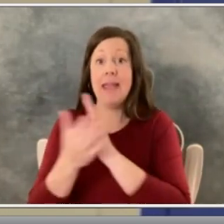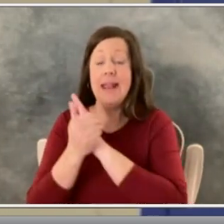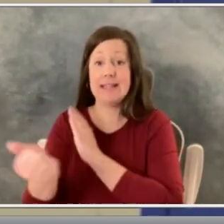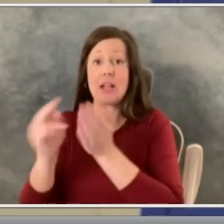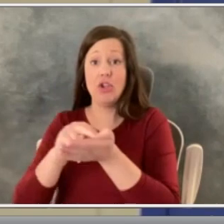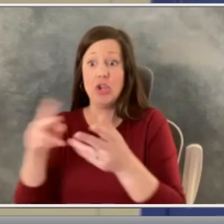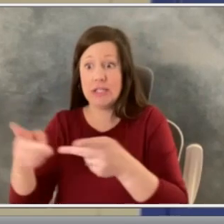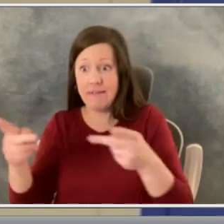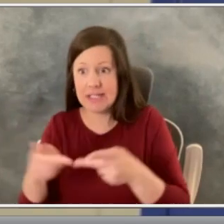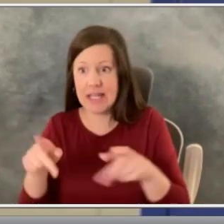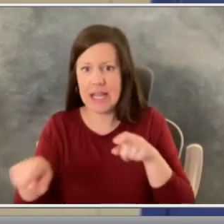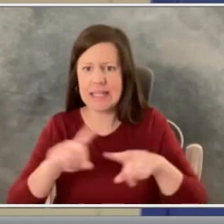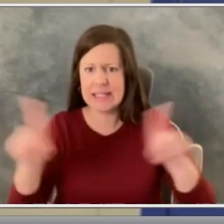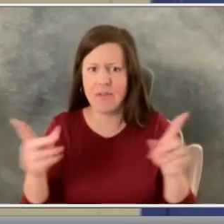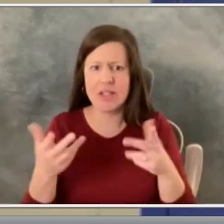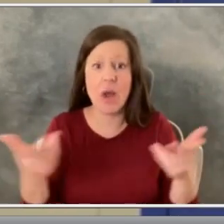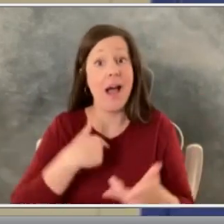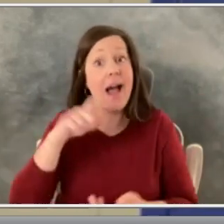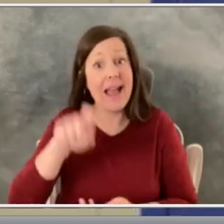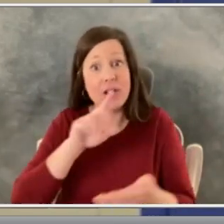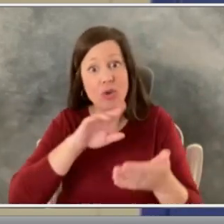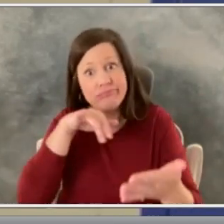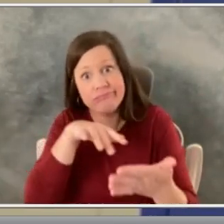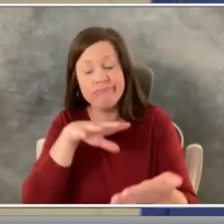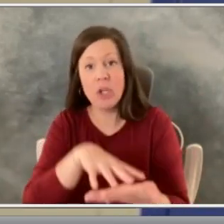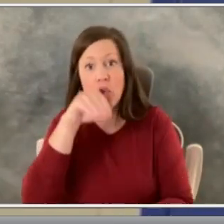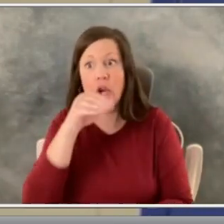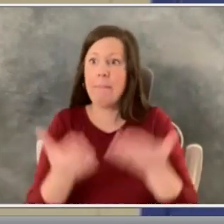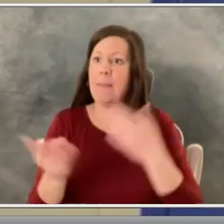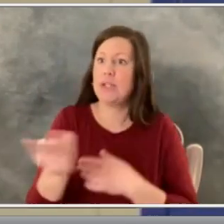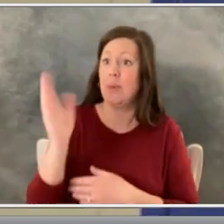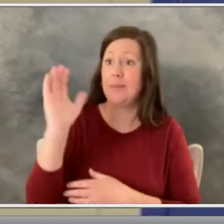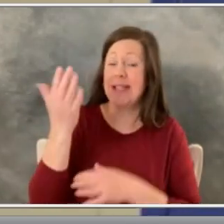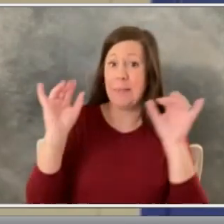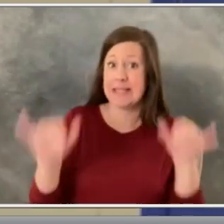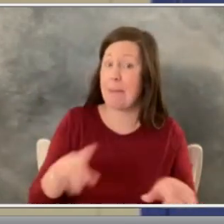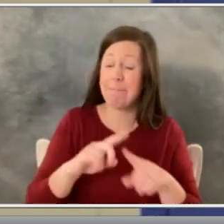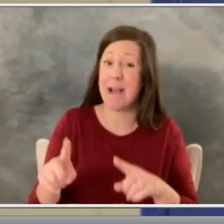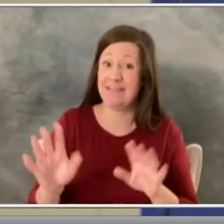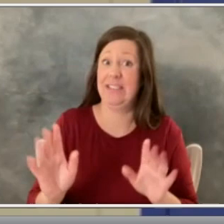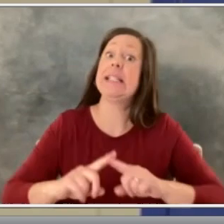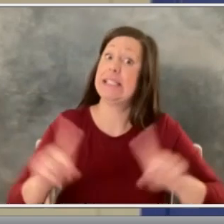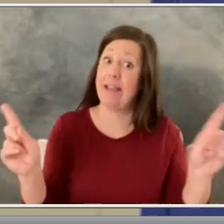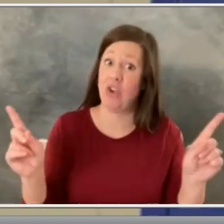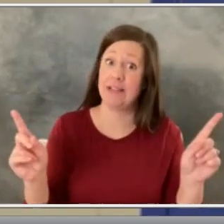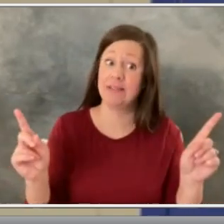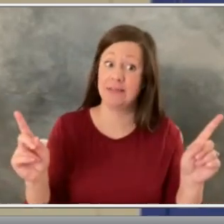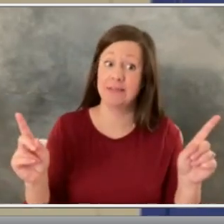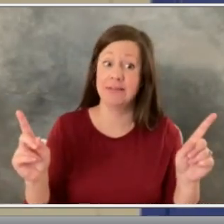facility? You know, they might sound the same, but they're two different Totally types different.